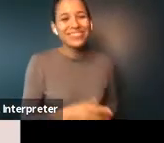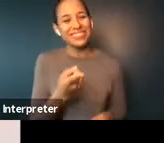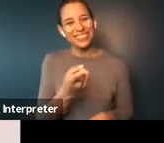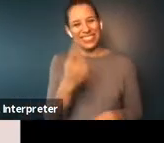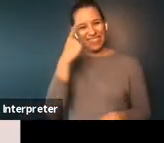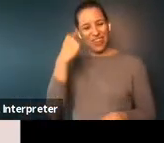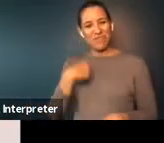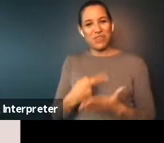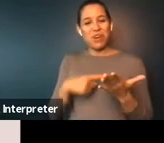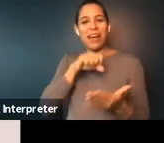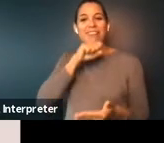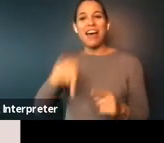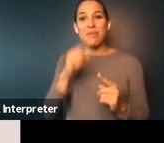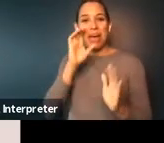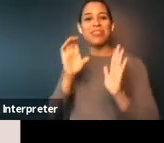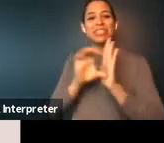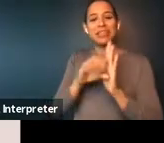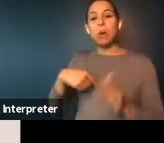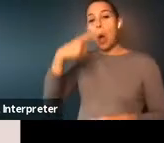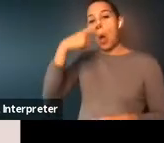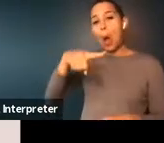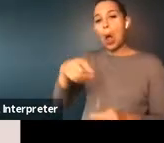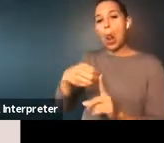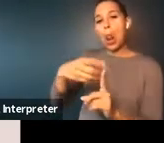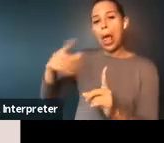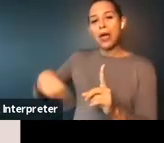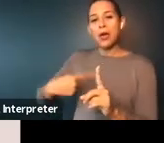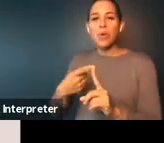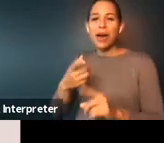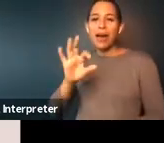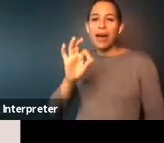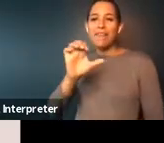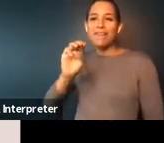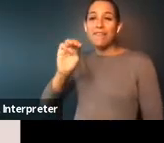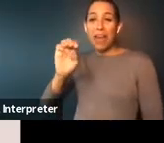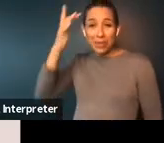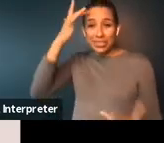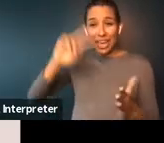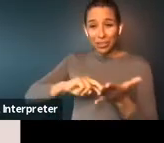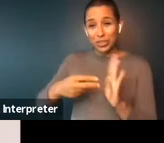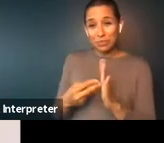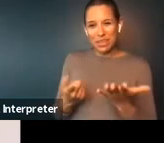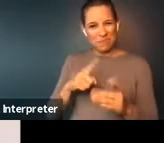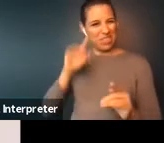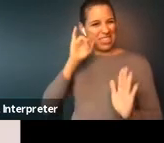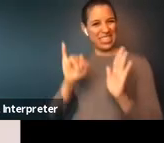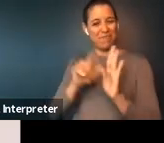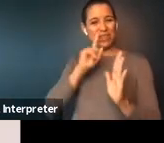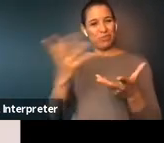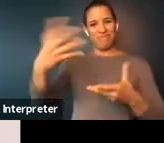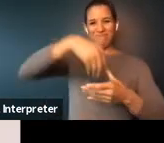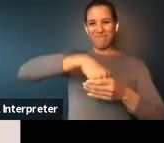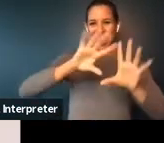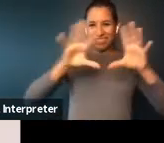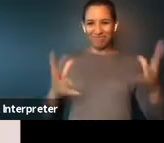I just want you to sort of elaborate on what femme intelligence is for you. But for me, this image really sums it up, right? Because it's sort of, there's a lot of